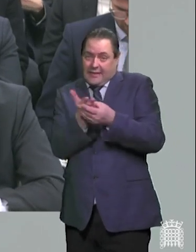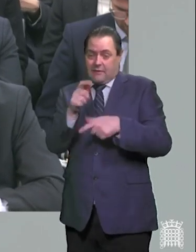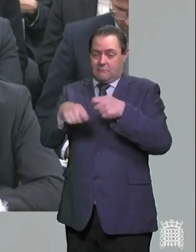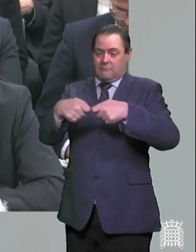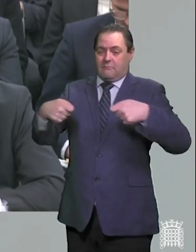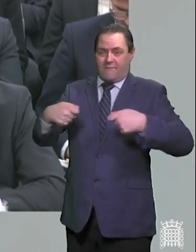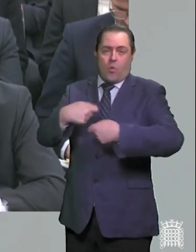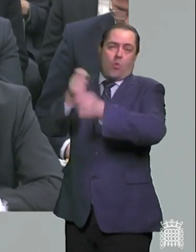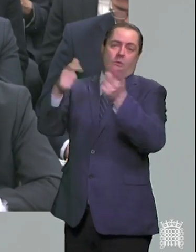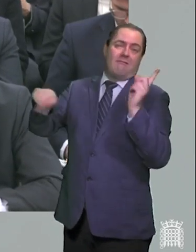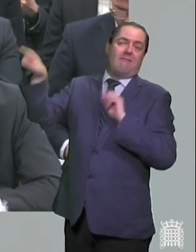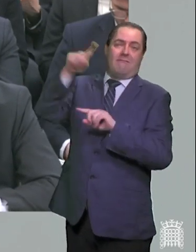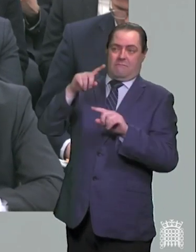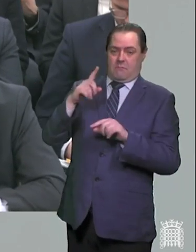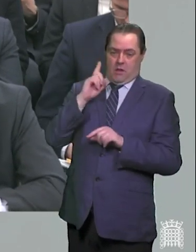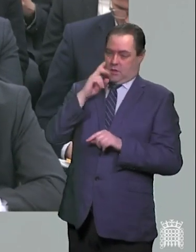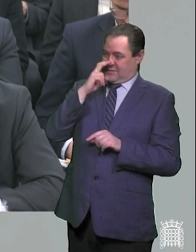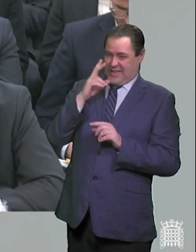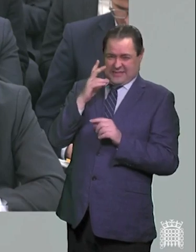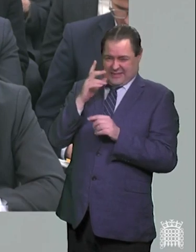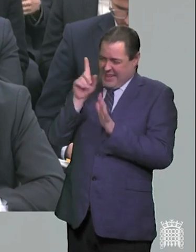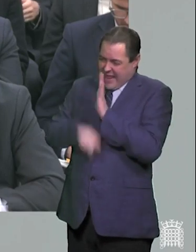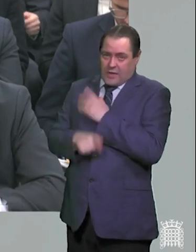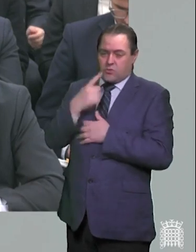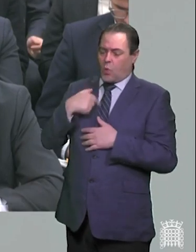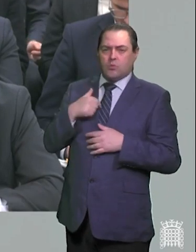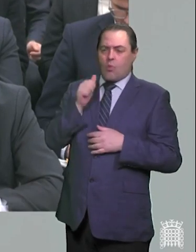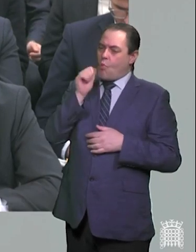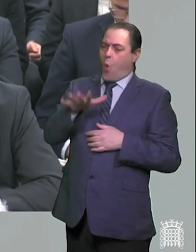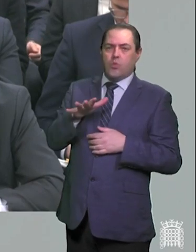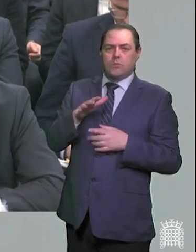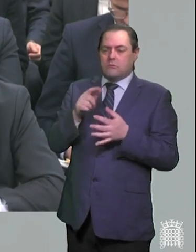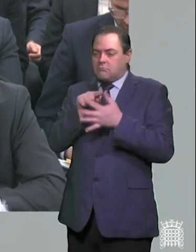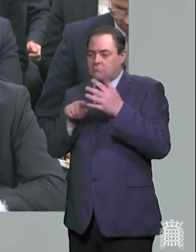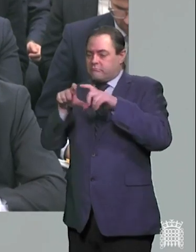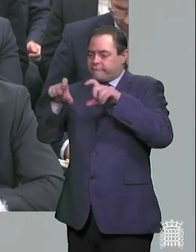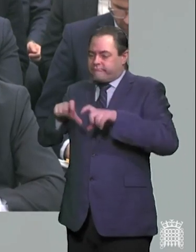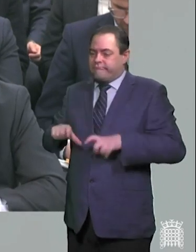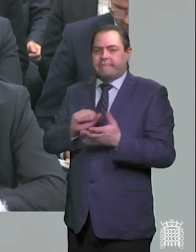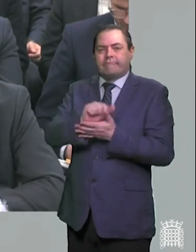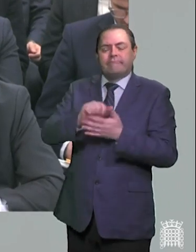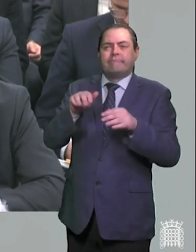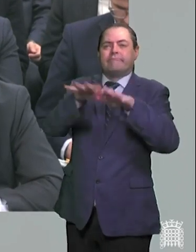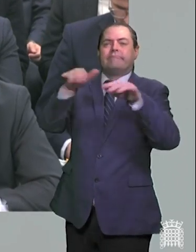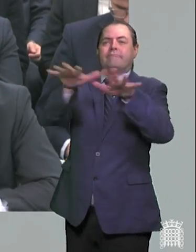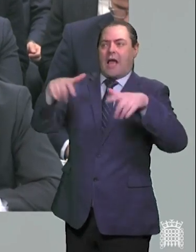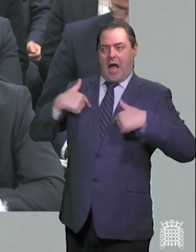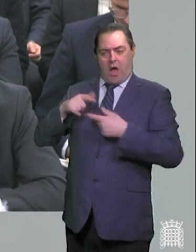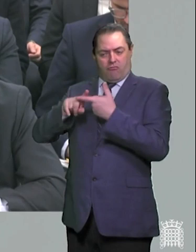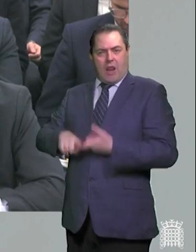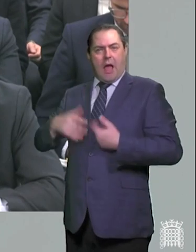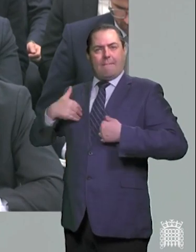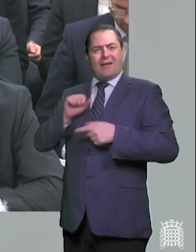today, late last night we were told that the committee was not willing to publish a large number of extracts which I rely upon in